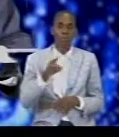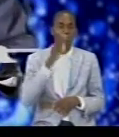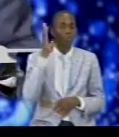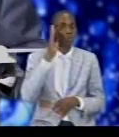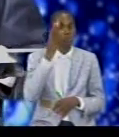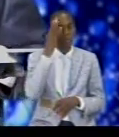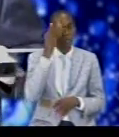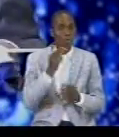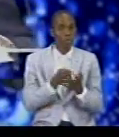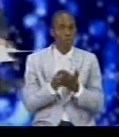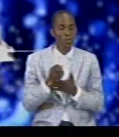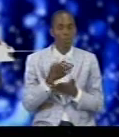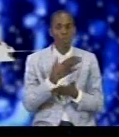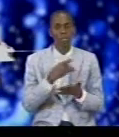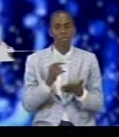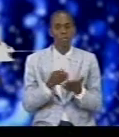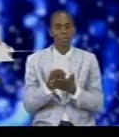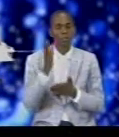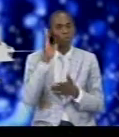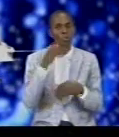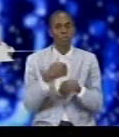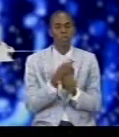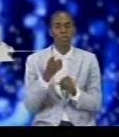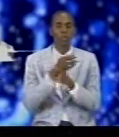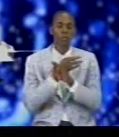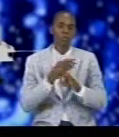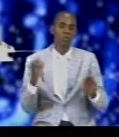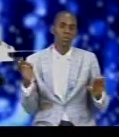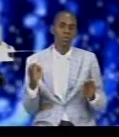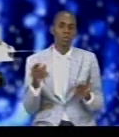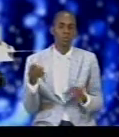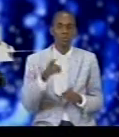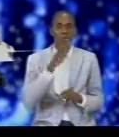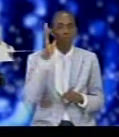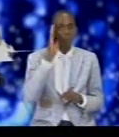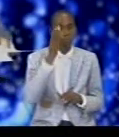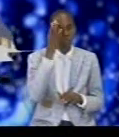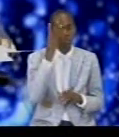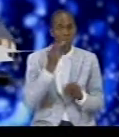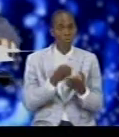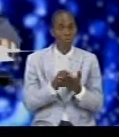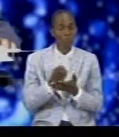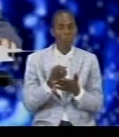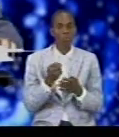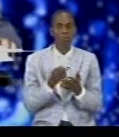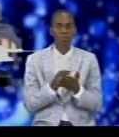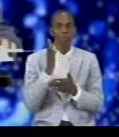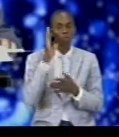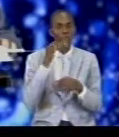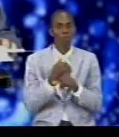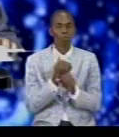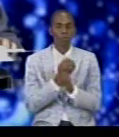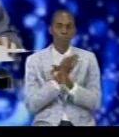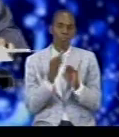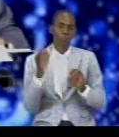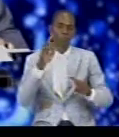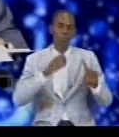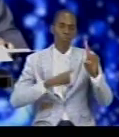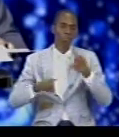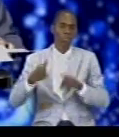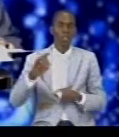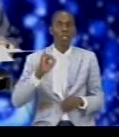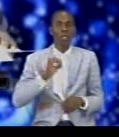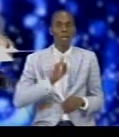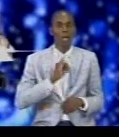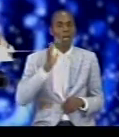the truth shall make you free. And ye shall know the truth shall make you free. Say it to yourself, and I will know